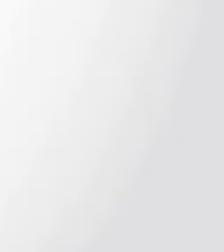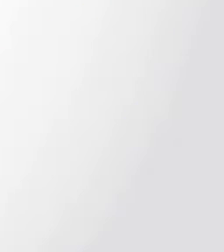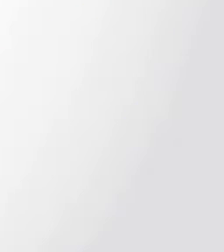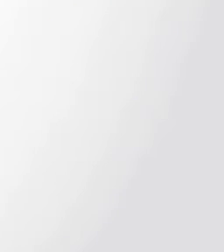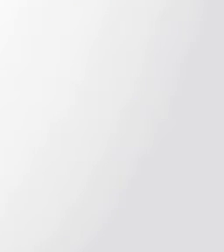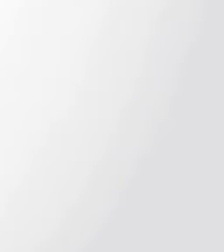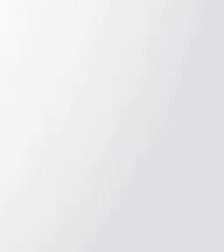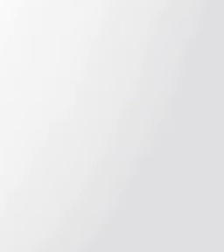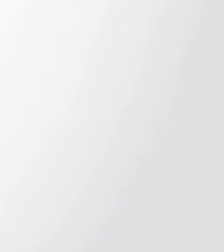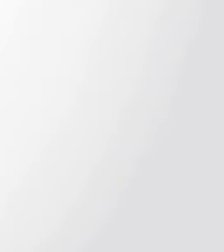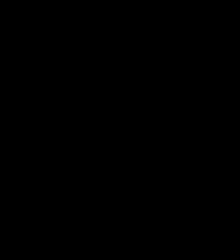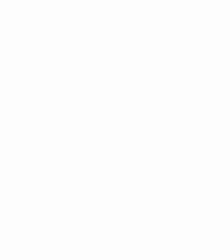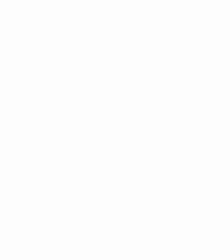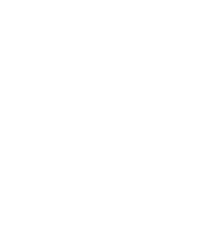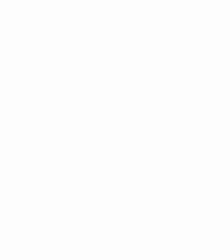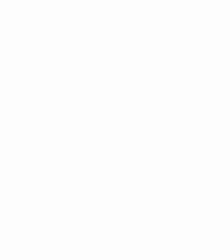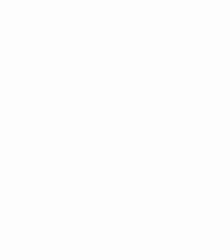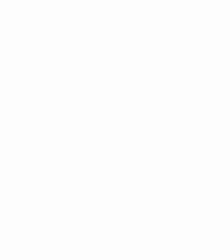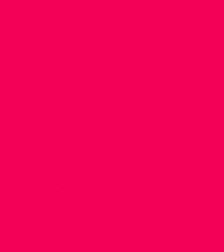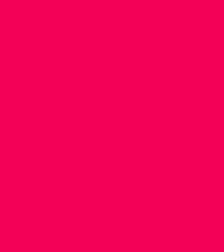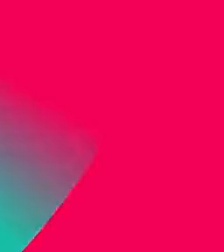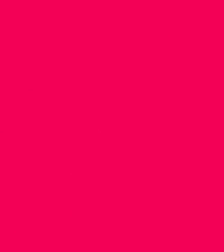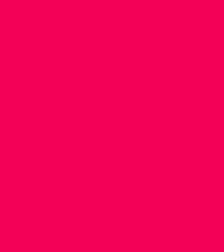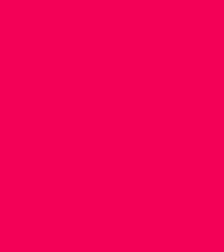Didik TV KPM.